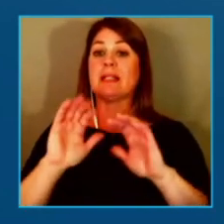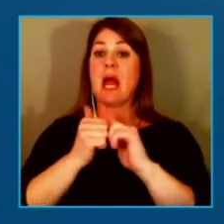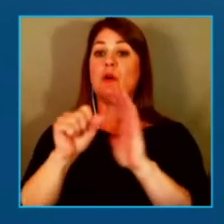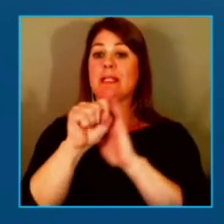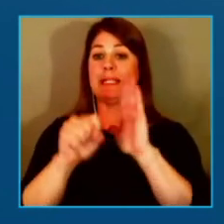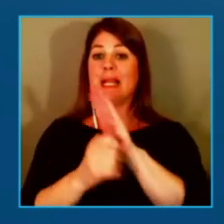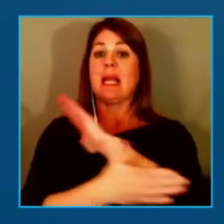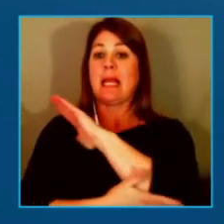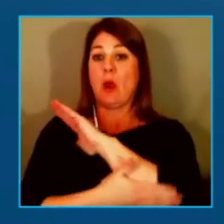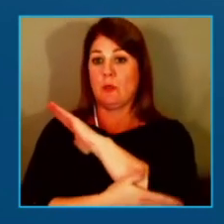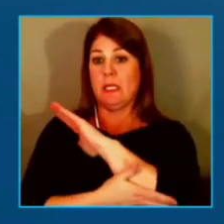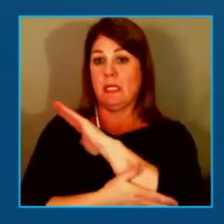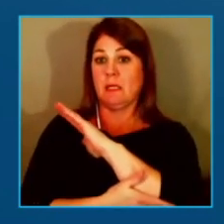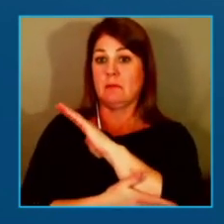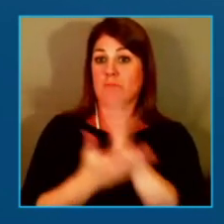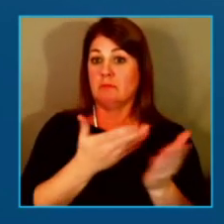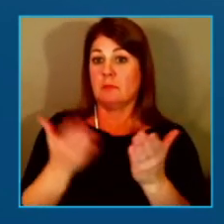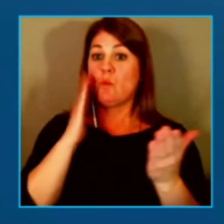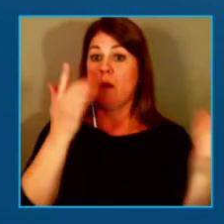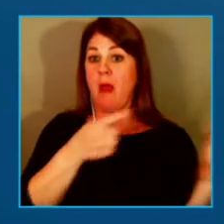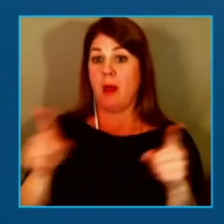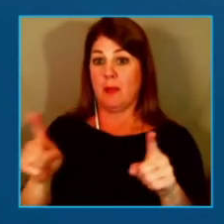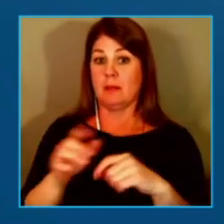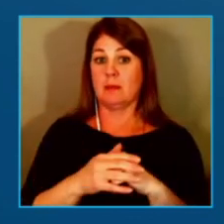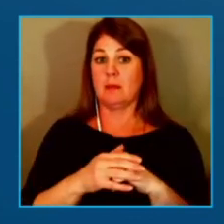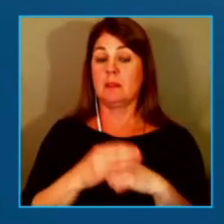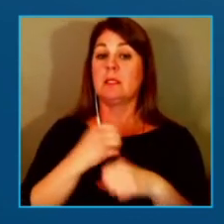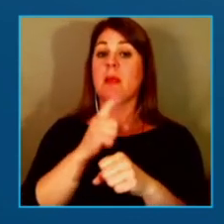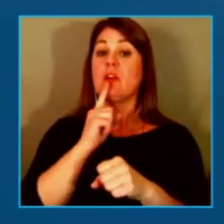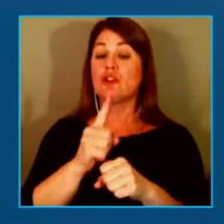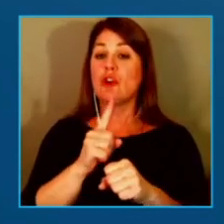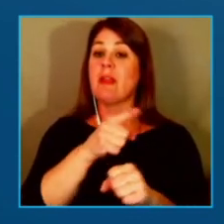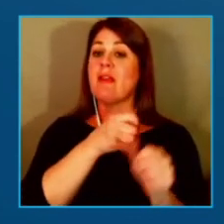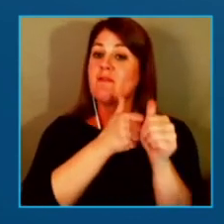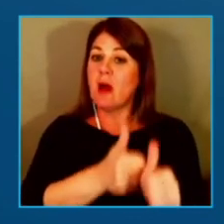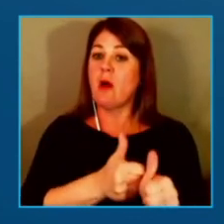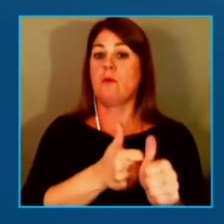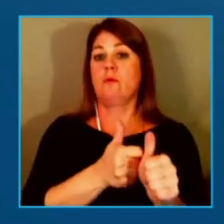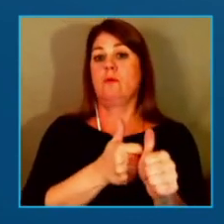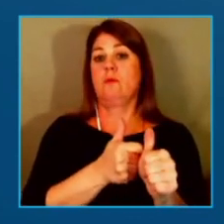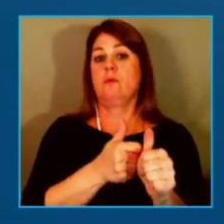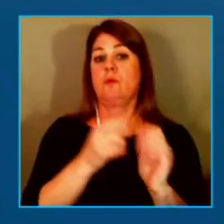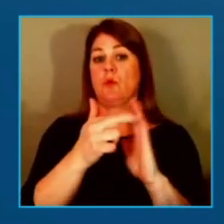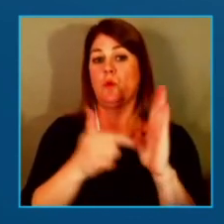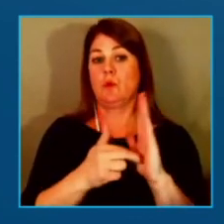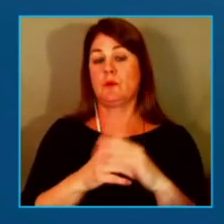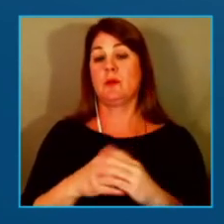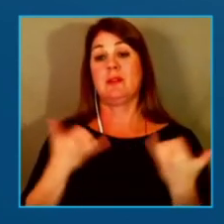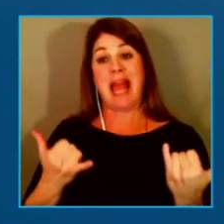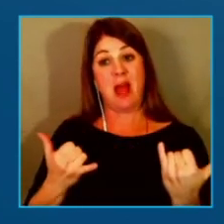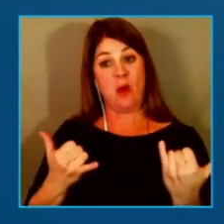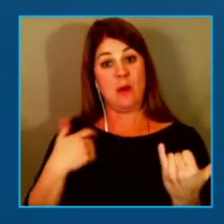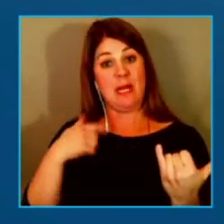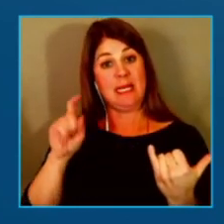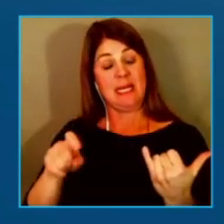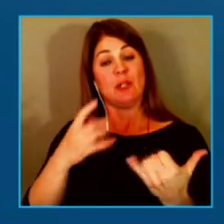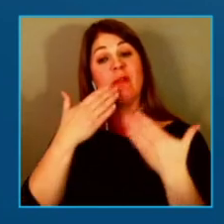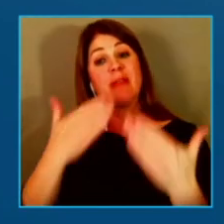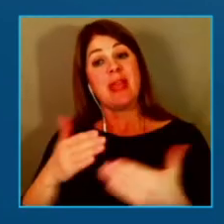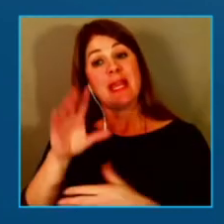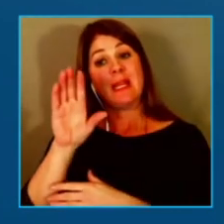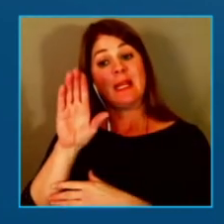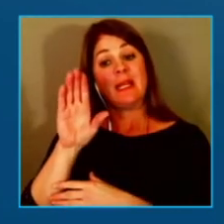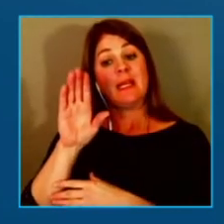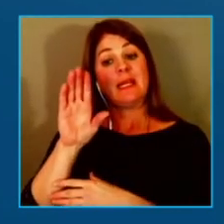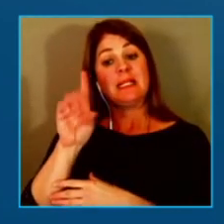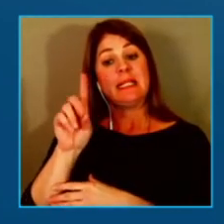ensure their compliance with the state law and party rules. I have to take a moment to thank the DNC and the RBC